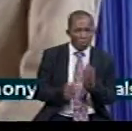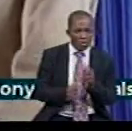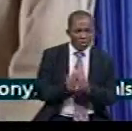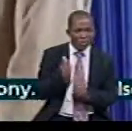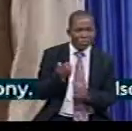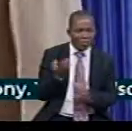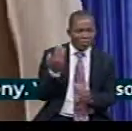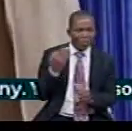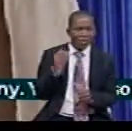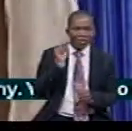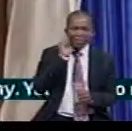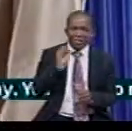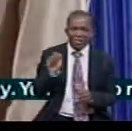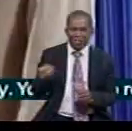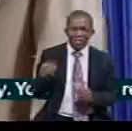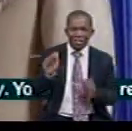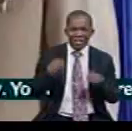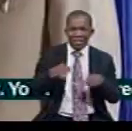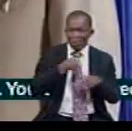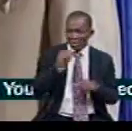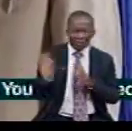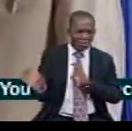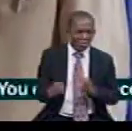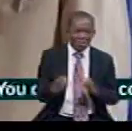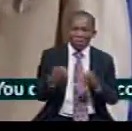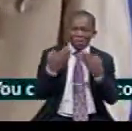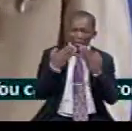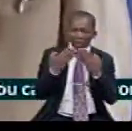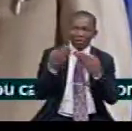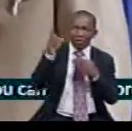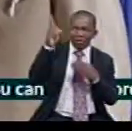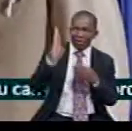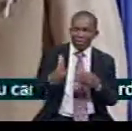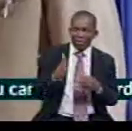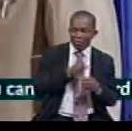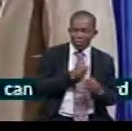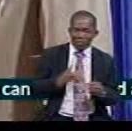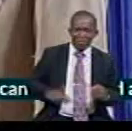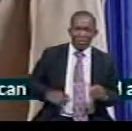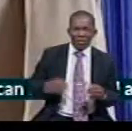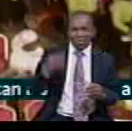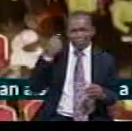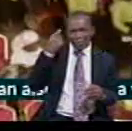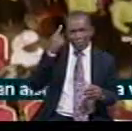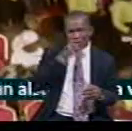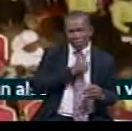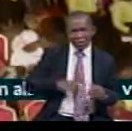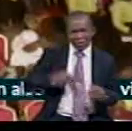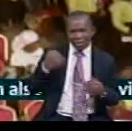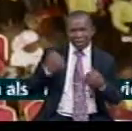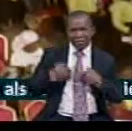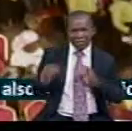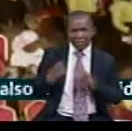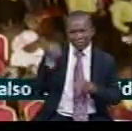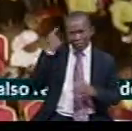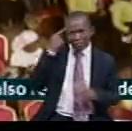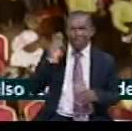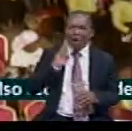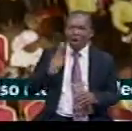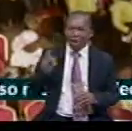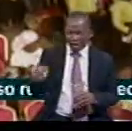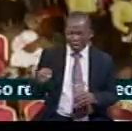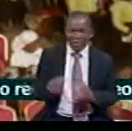her condition. We thank the Lord for what the Lord has done for her. God bless you.